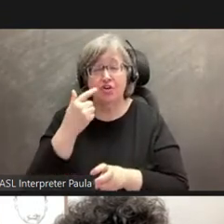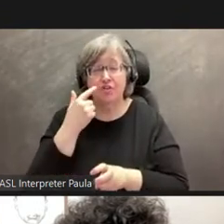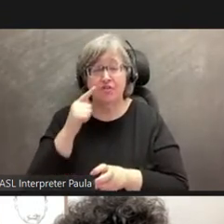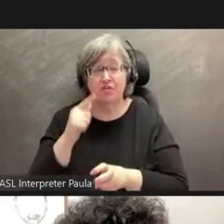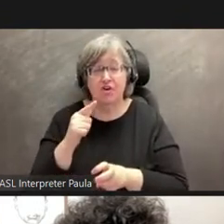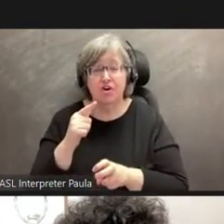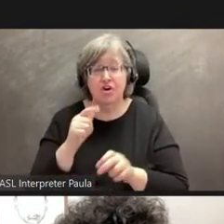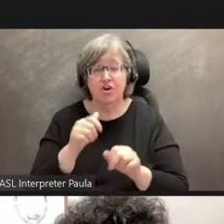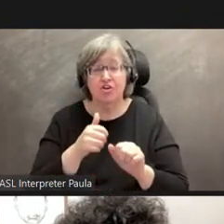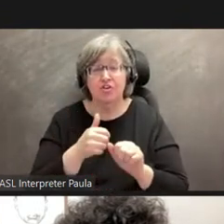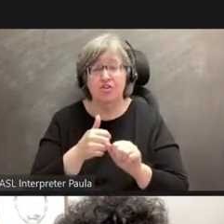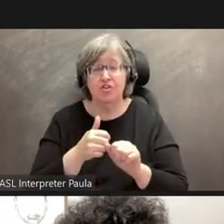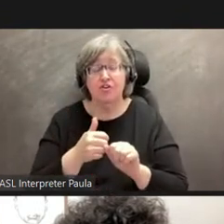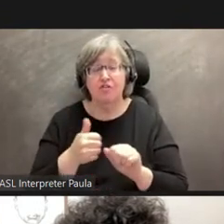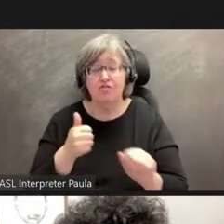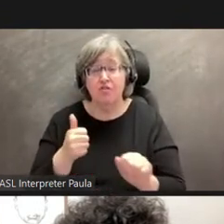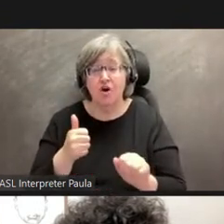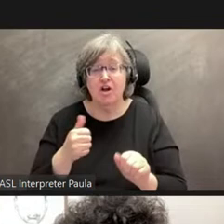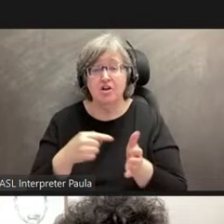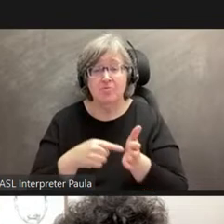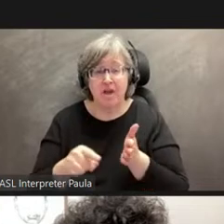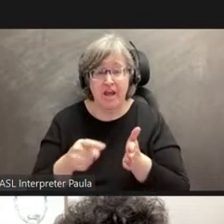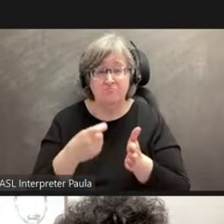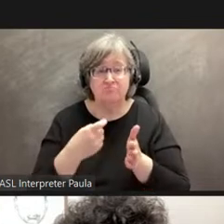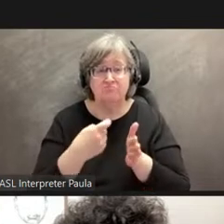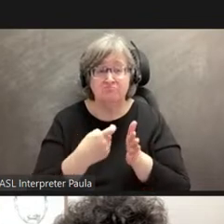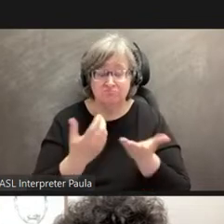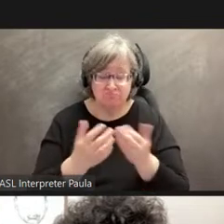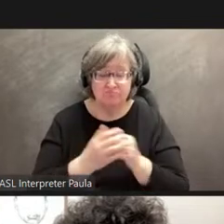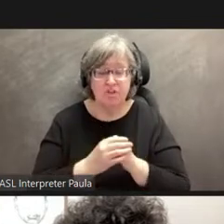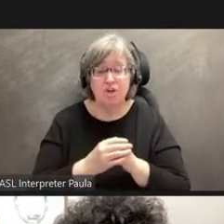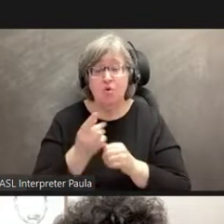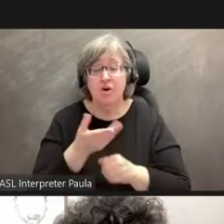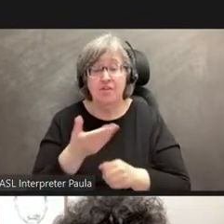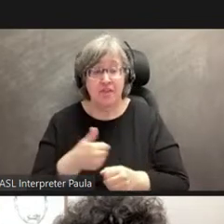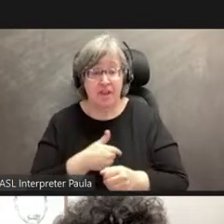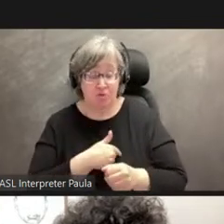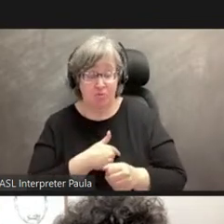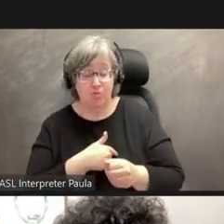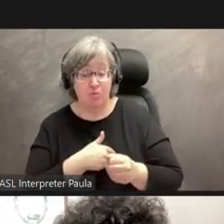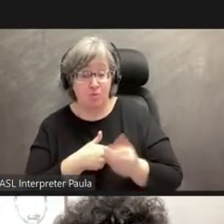evade onto the system. One thing we tend to find is that